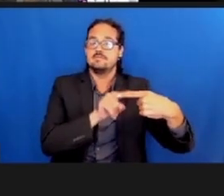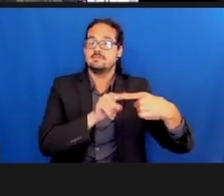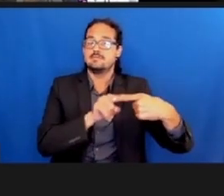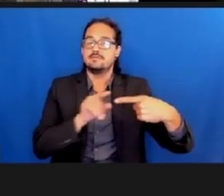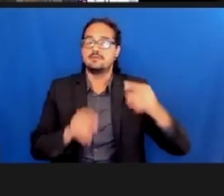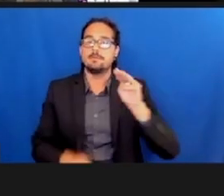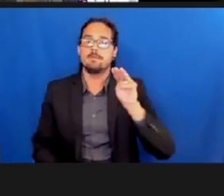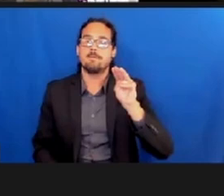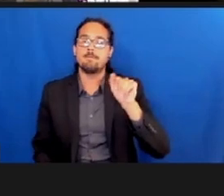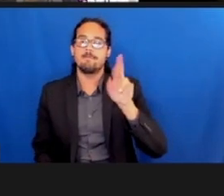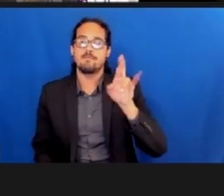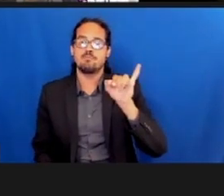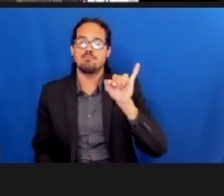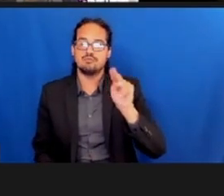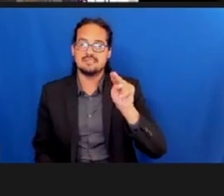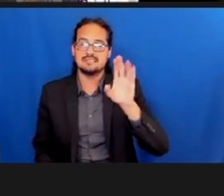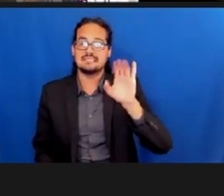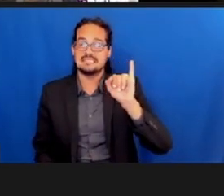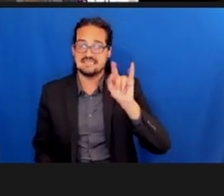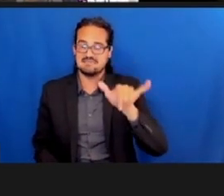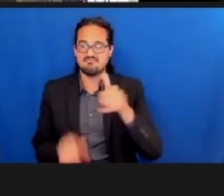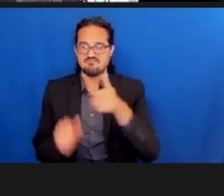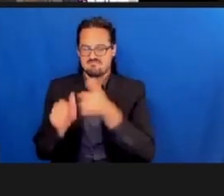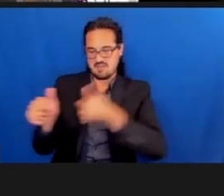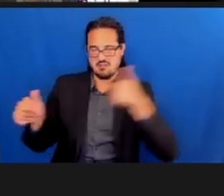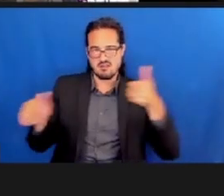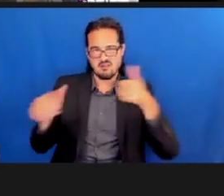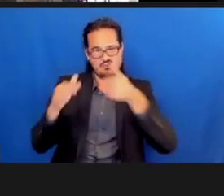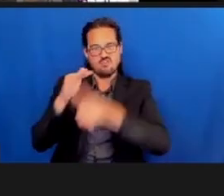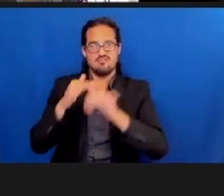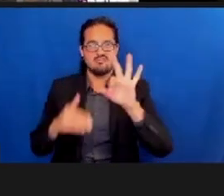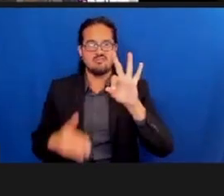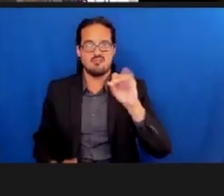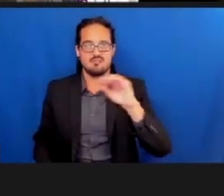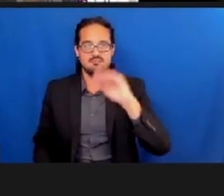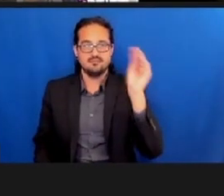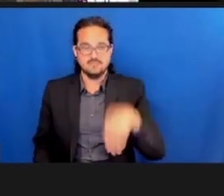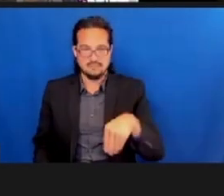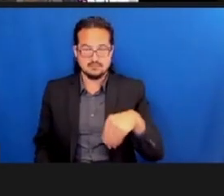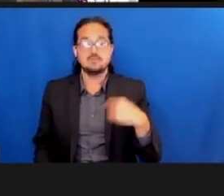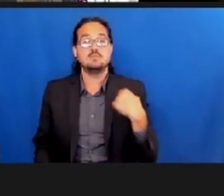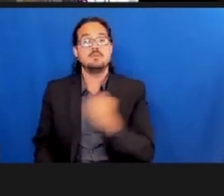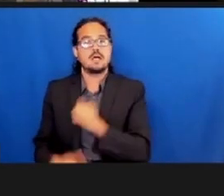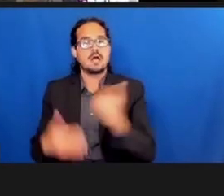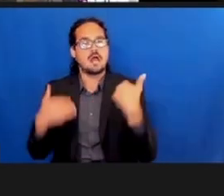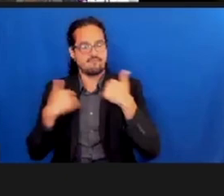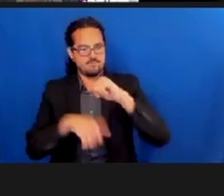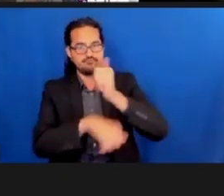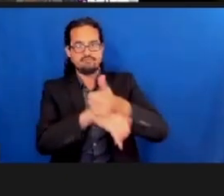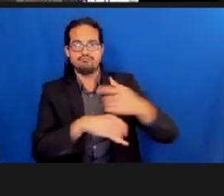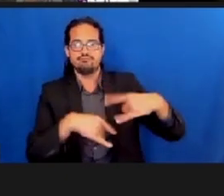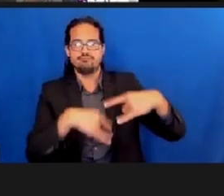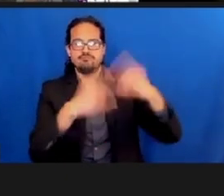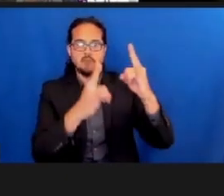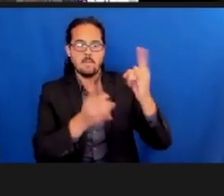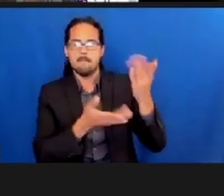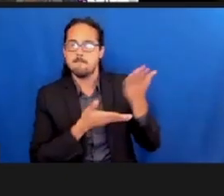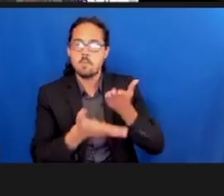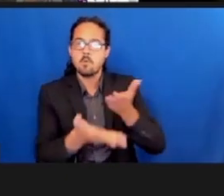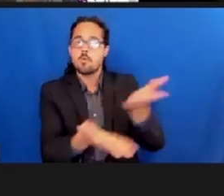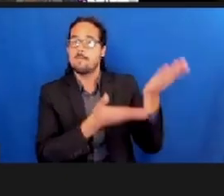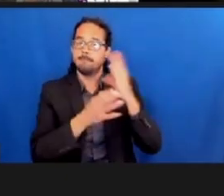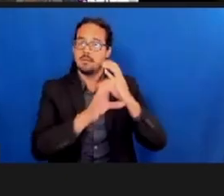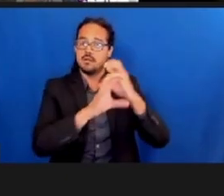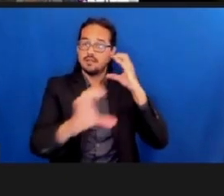other operations, we're always going to try and catch up, help communities catch up if they were falling behind. Marin City has the